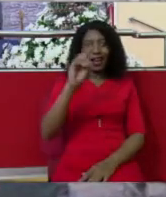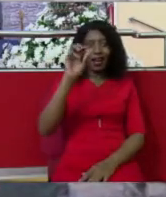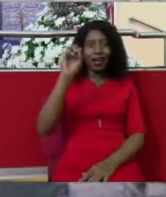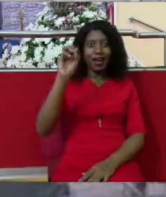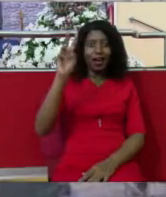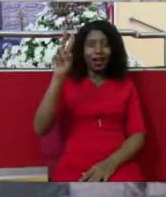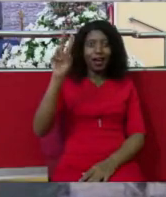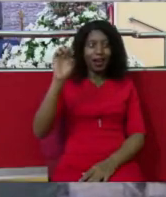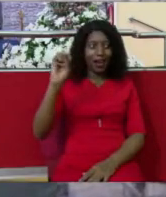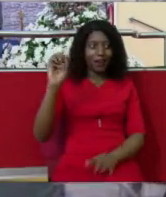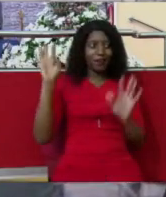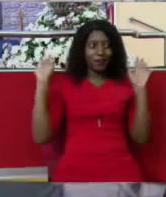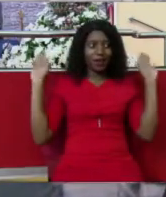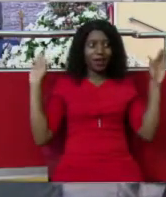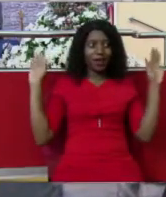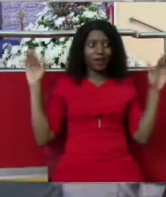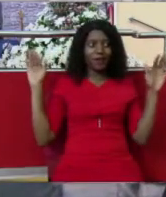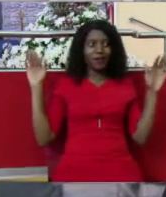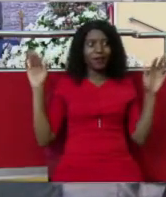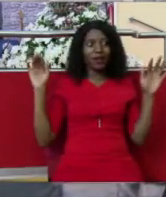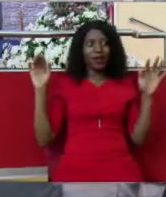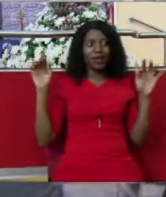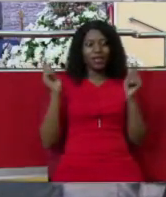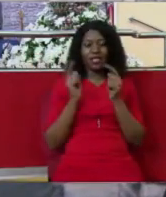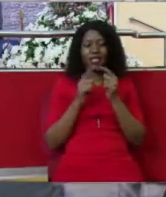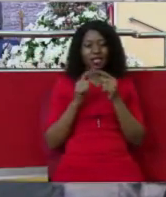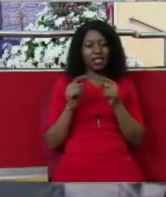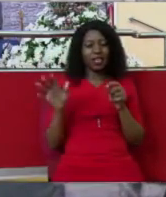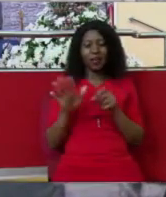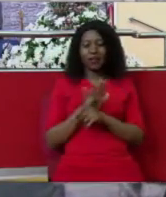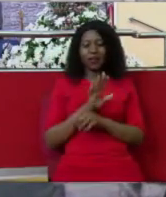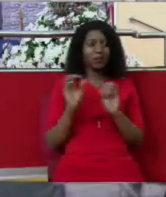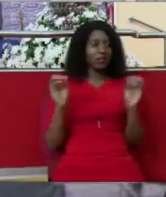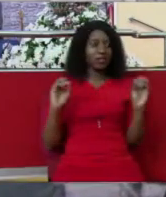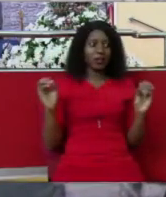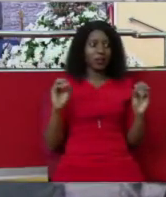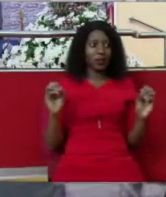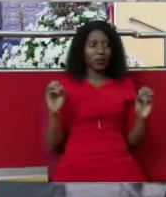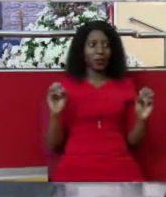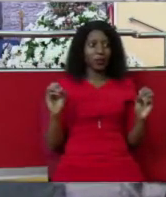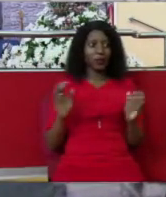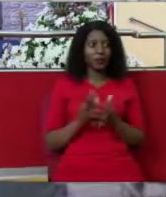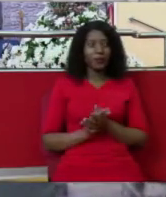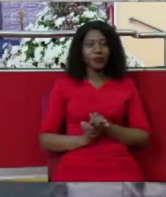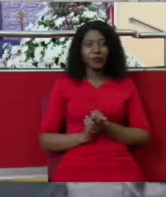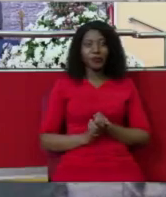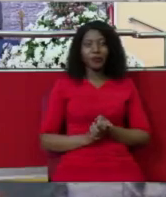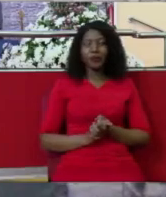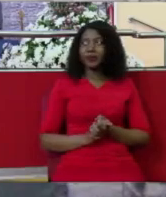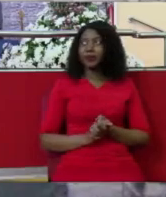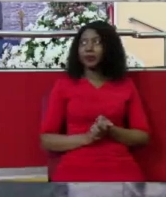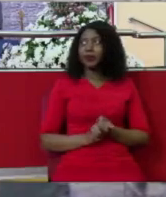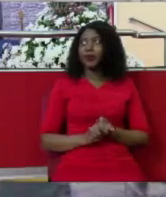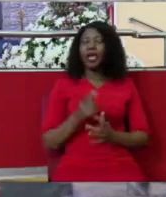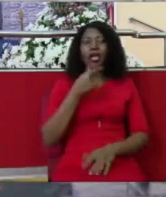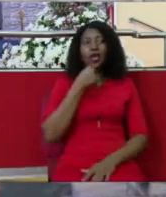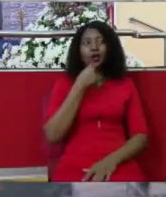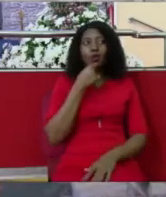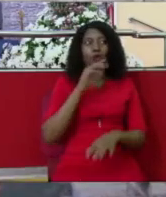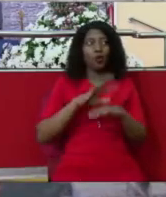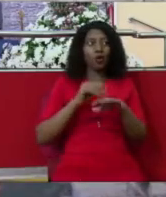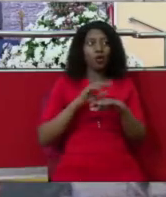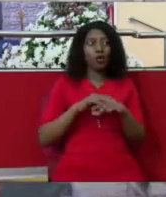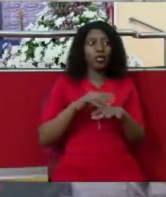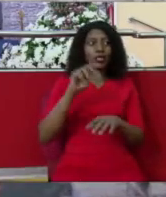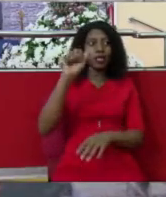ndege ambaye hawezi kukuumiza kwa njia yoyote. In my mother tongue we call it akuru. Katika lugha yangu ya mama naita akuru.